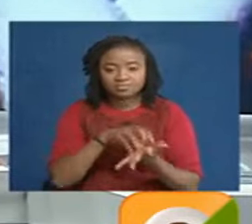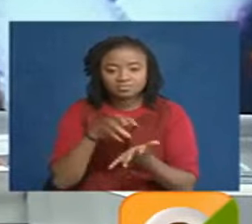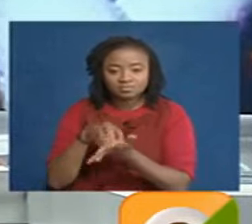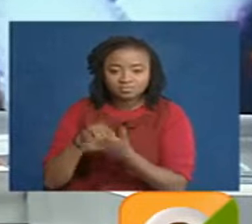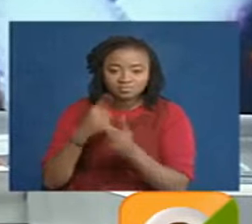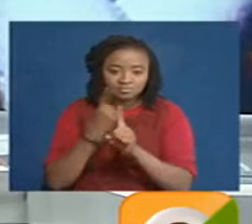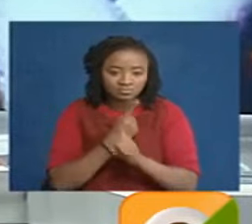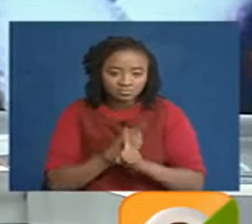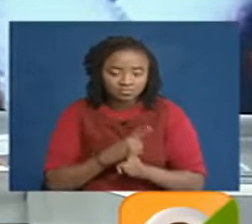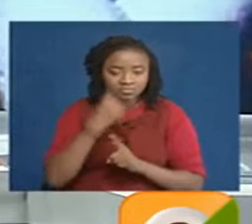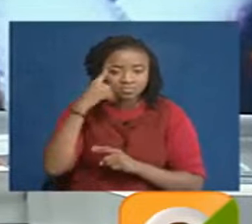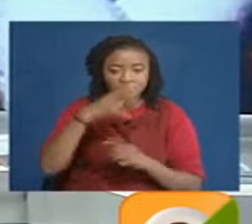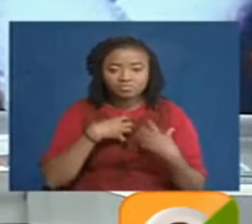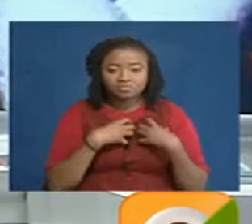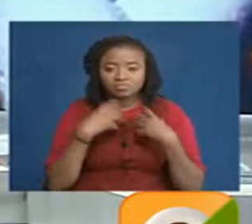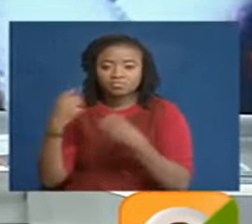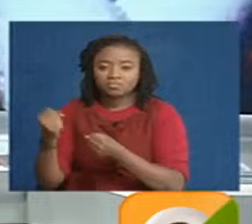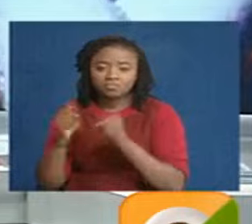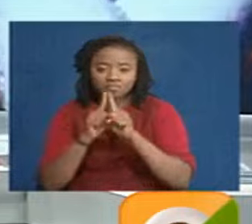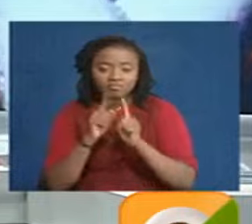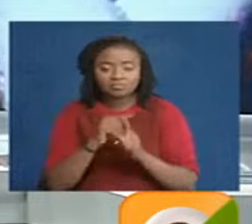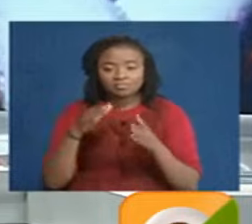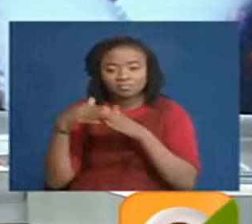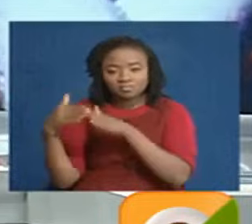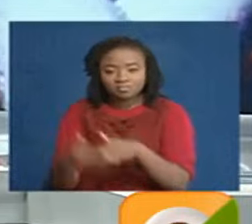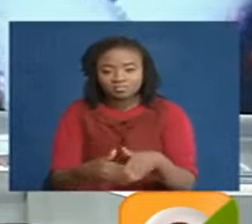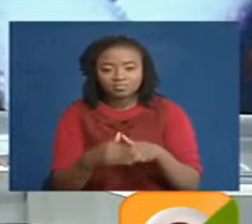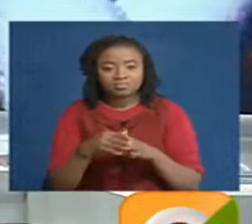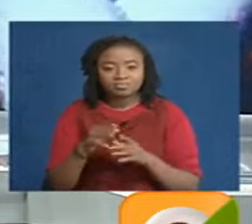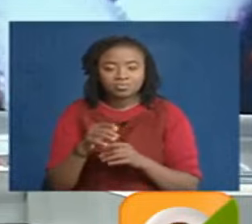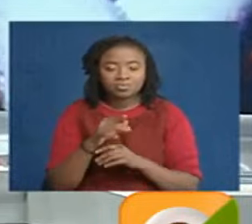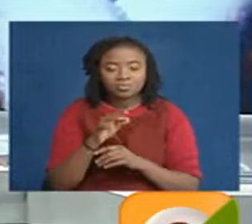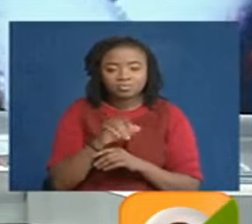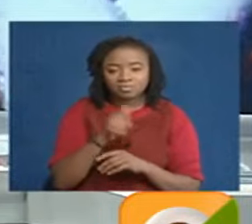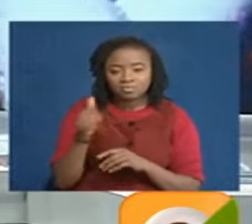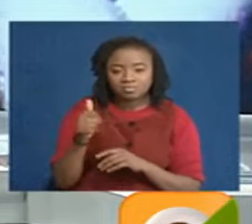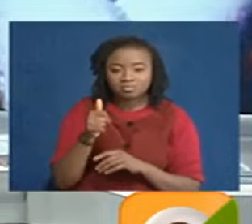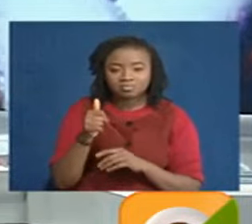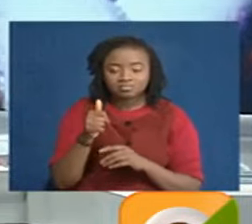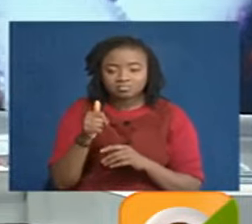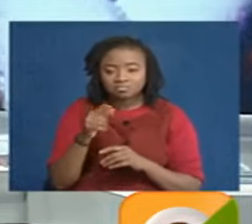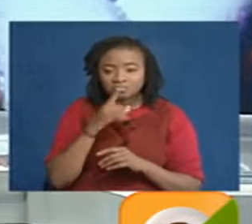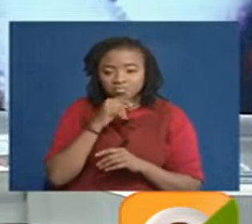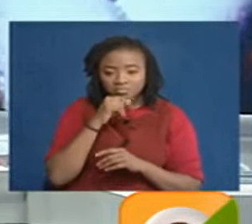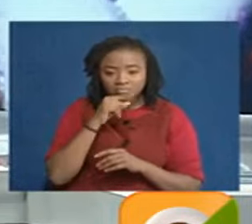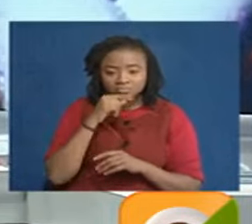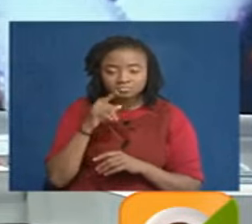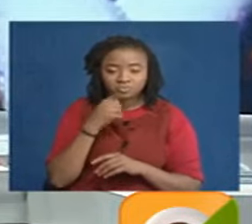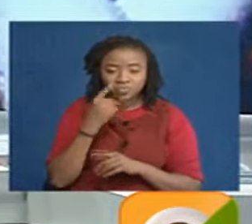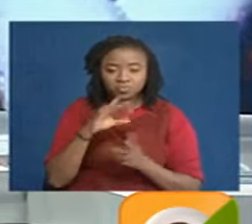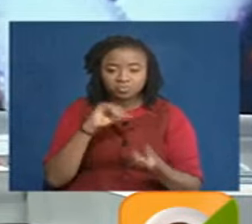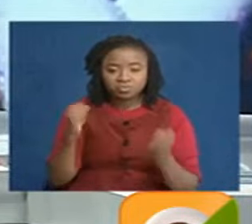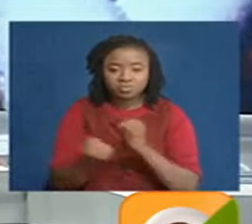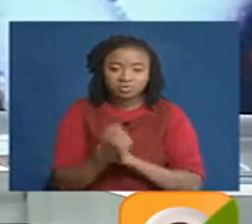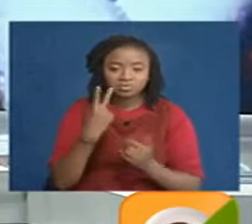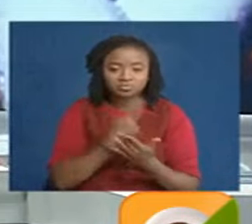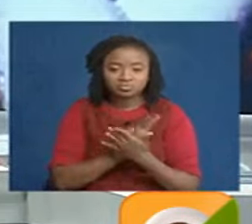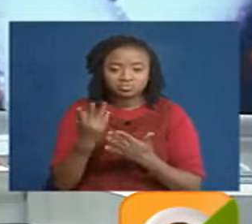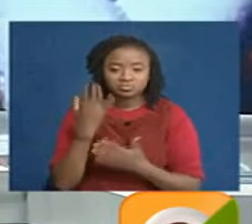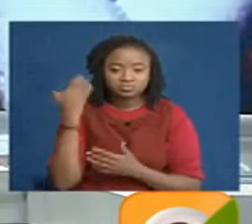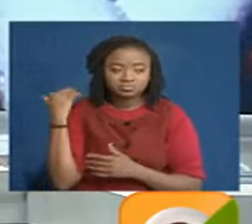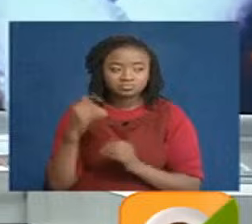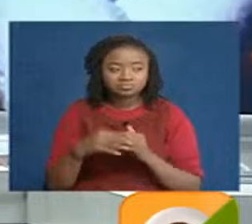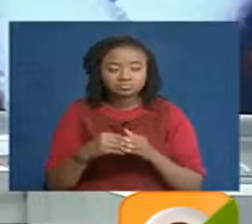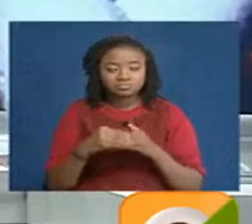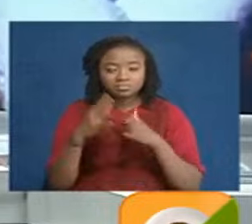surrounding the abduction and sexual assault of a 25-year-old Mombasa blogger 2 weeks ago. Led by UDA Secretary General